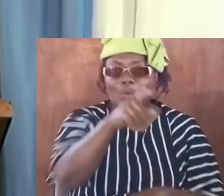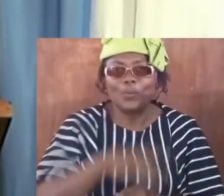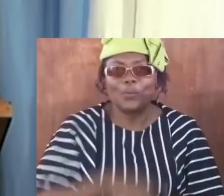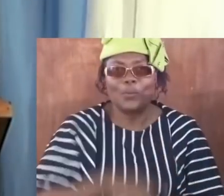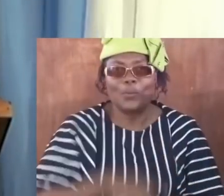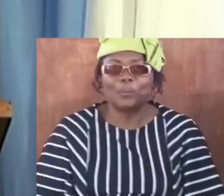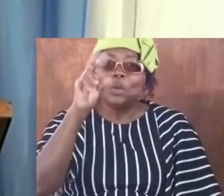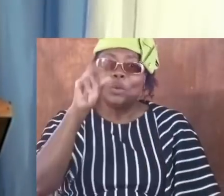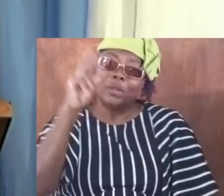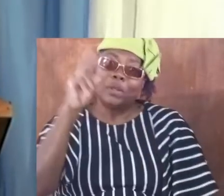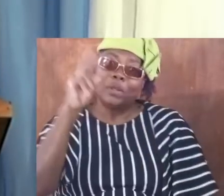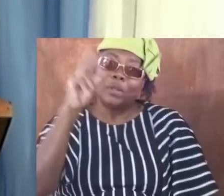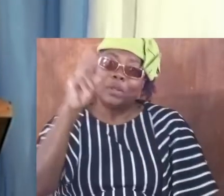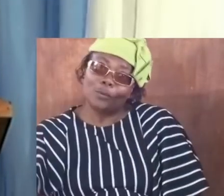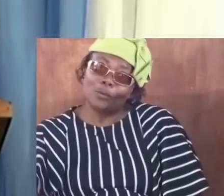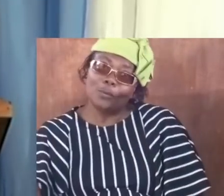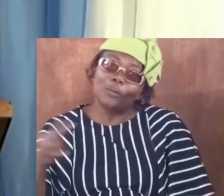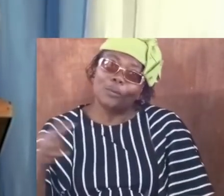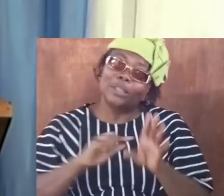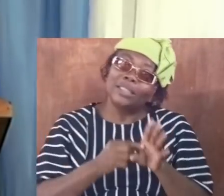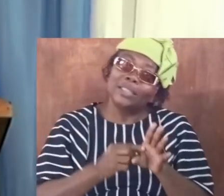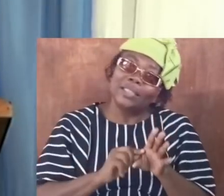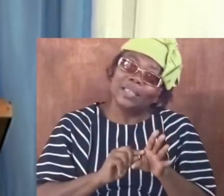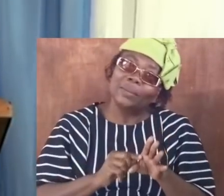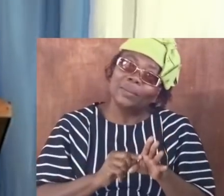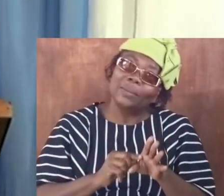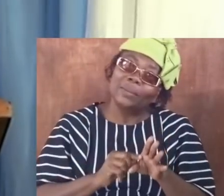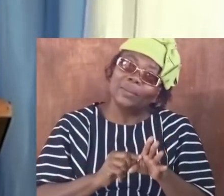2022 started like 2021.